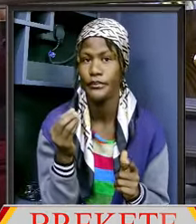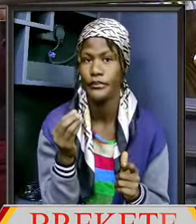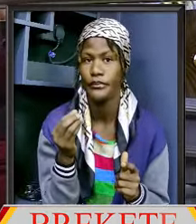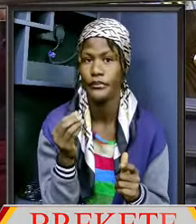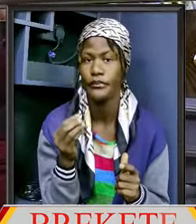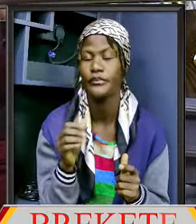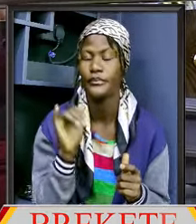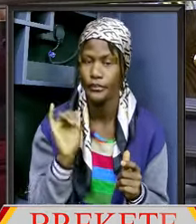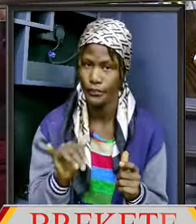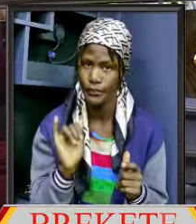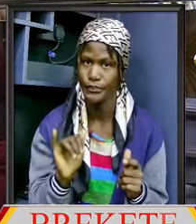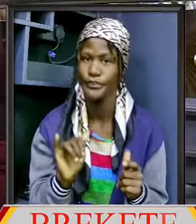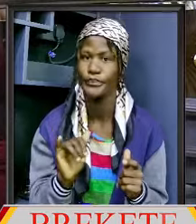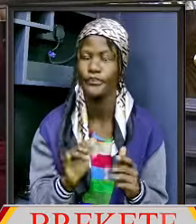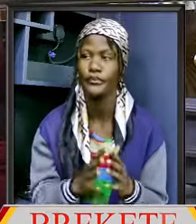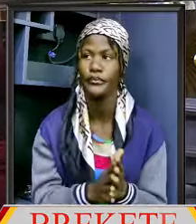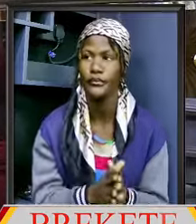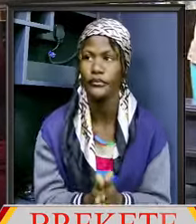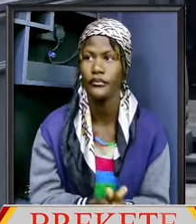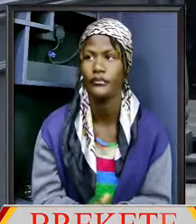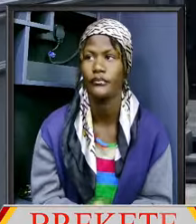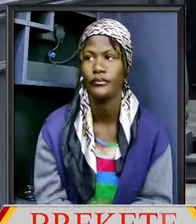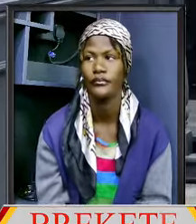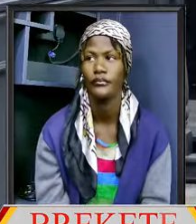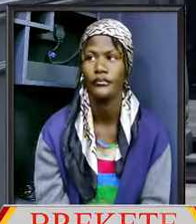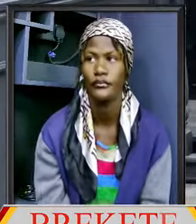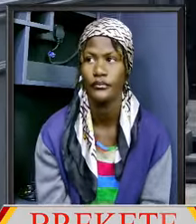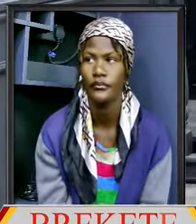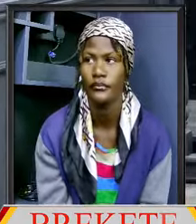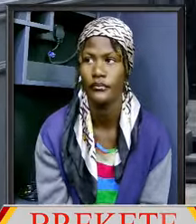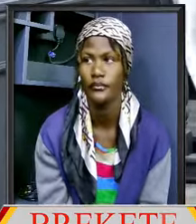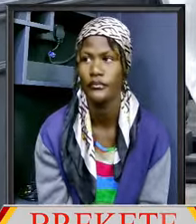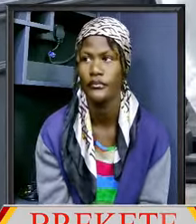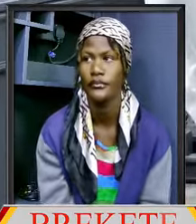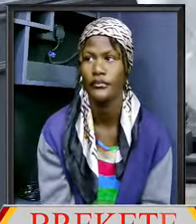Yes, sir, the same, sir. Okay, yeah, they eat rice. Thank you very much. Thank you very much, sir.